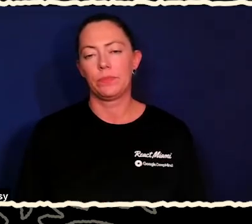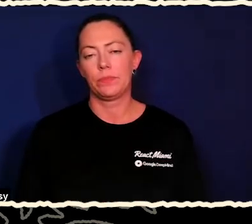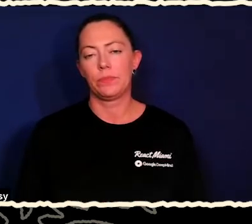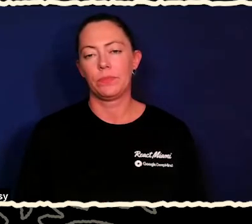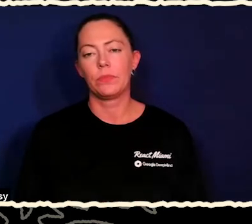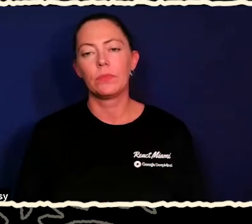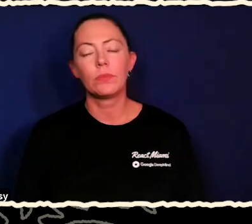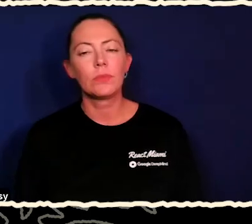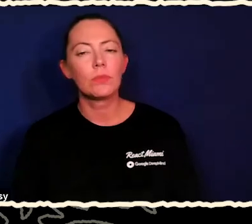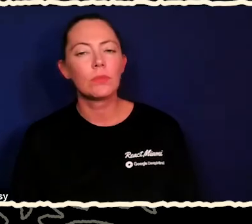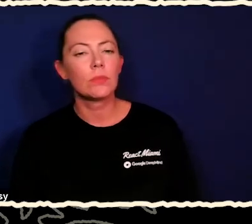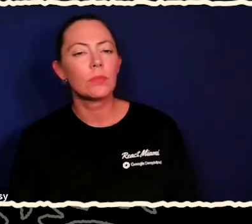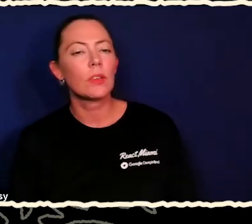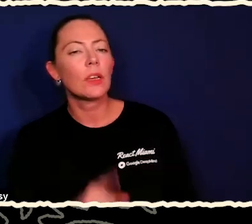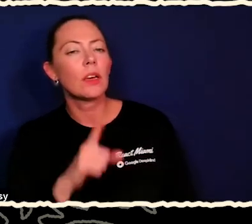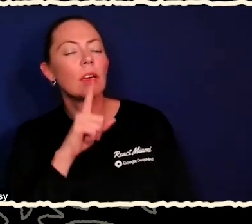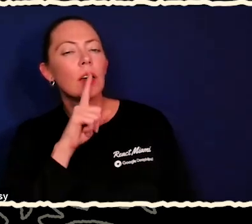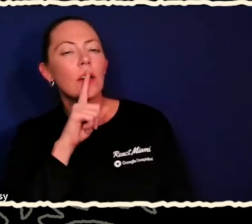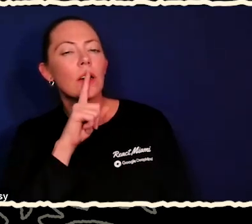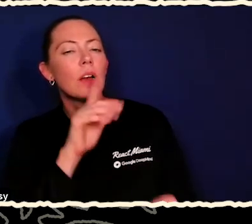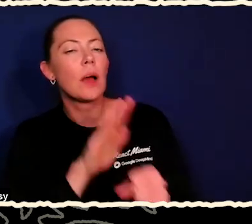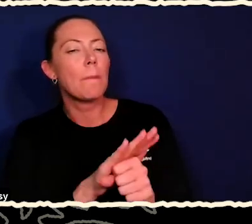Committing to main.